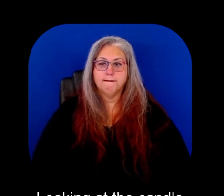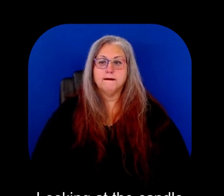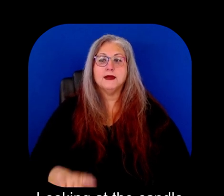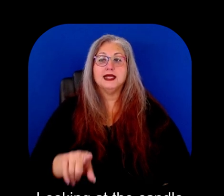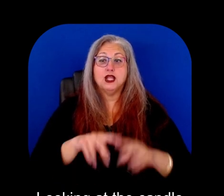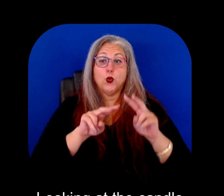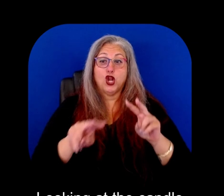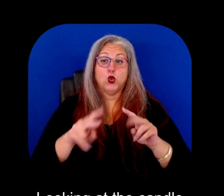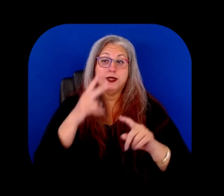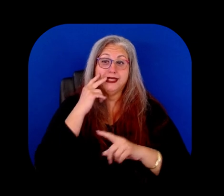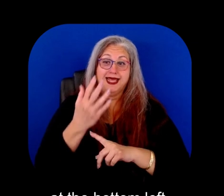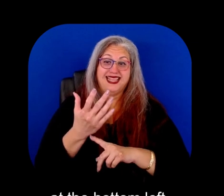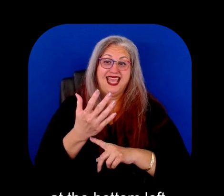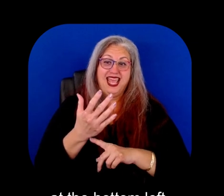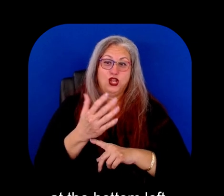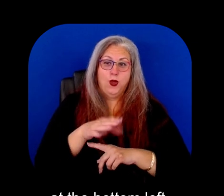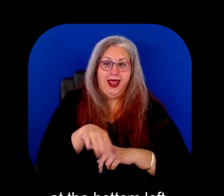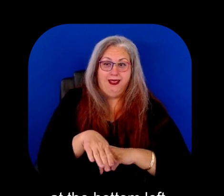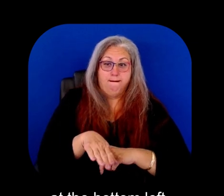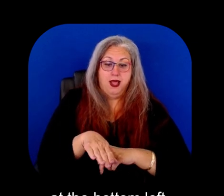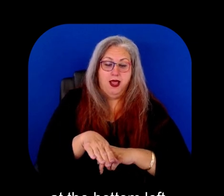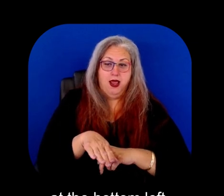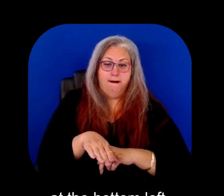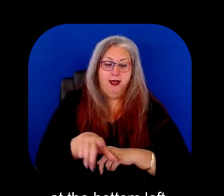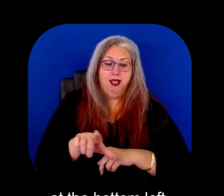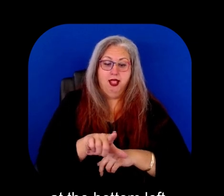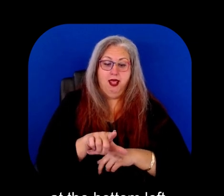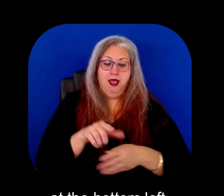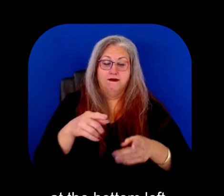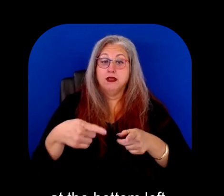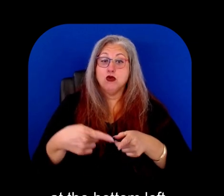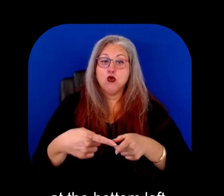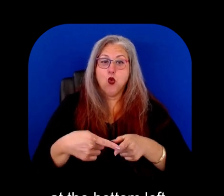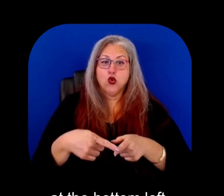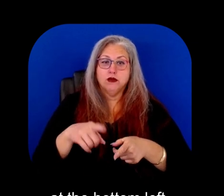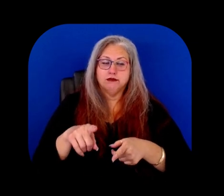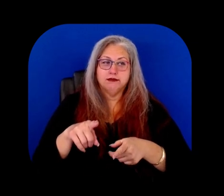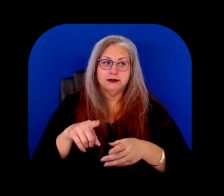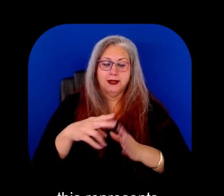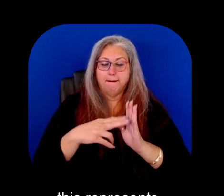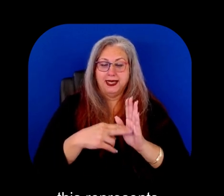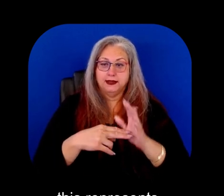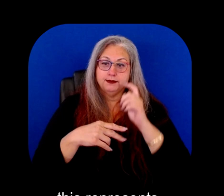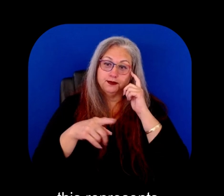Looking at the candle at the bottom left of the painting,